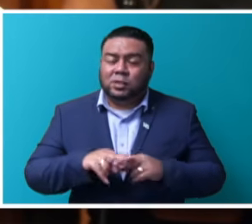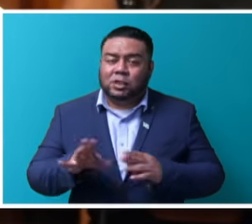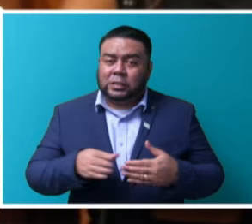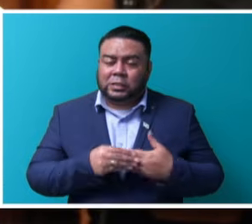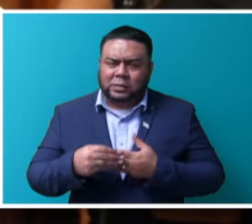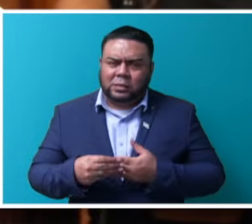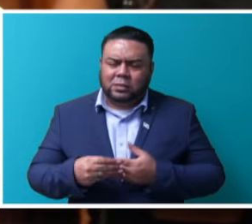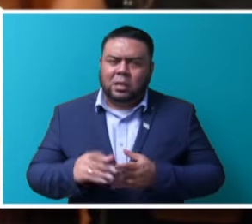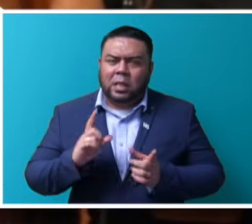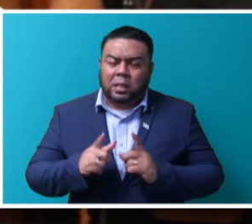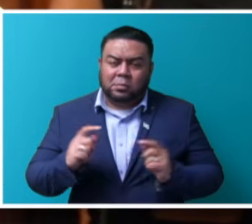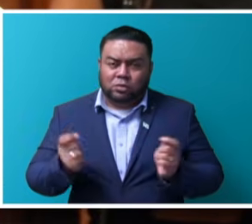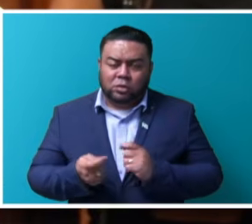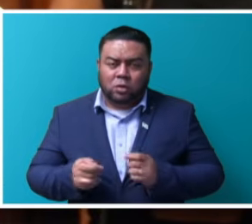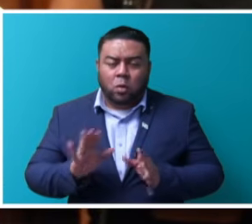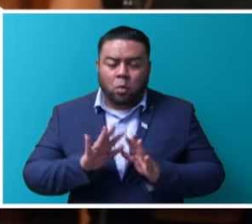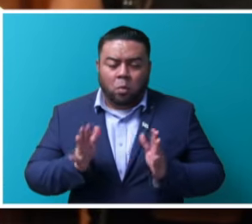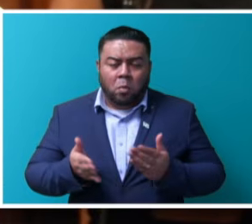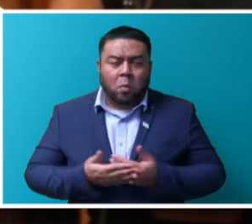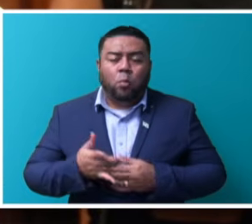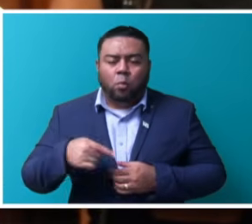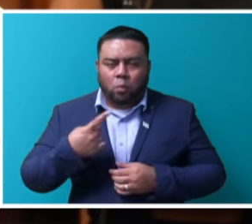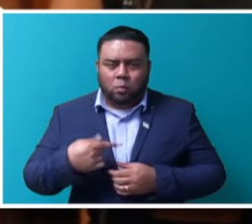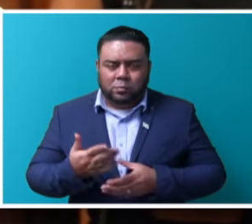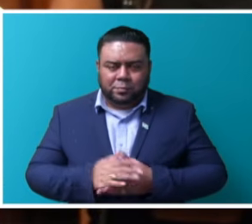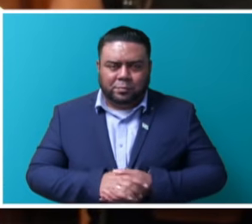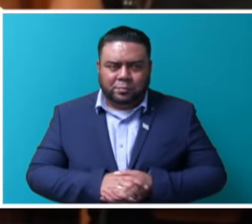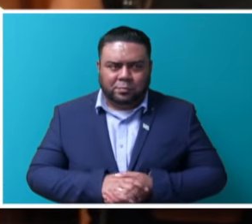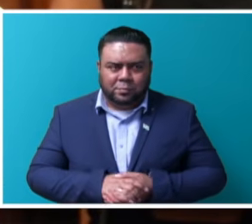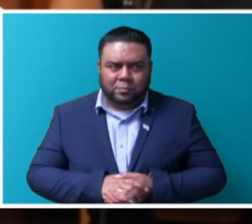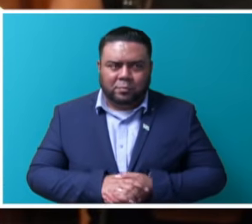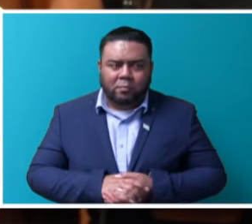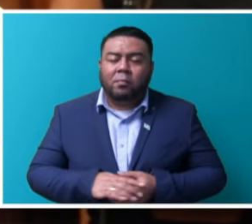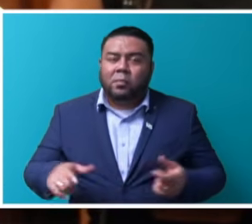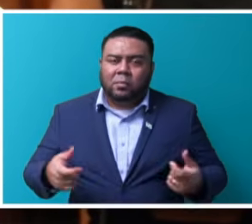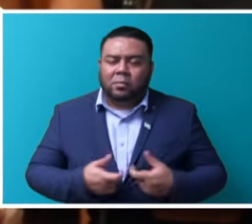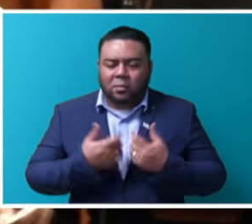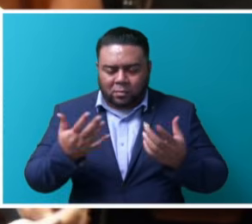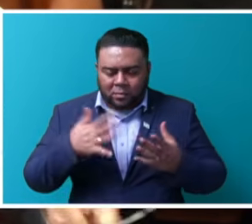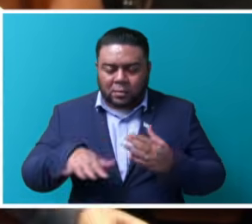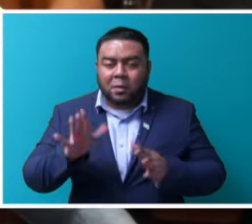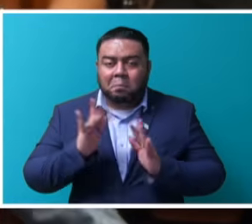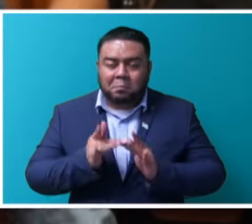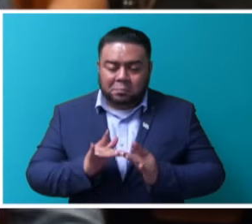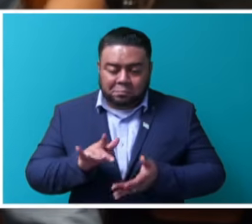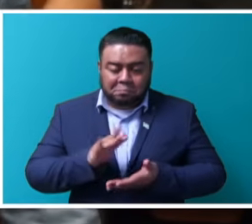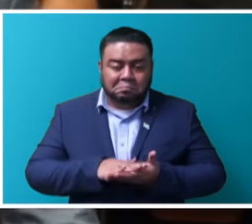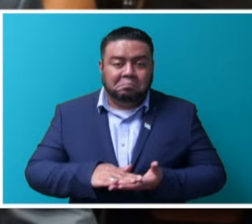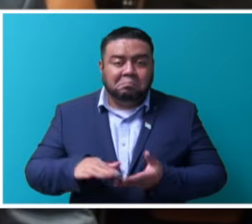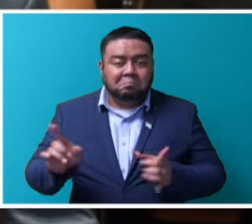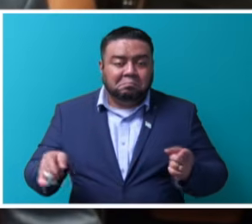in the global stage, we will also continue our peacekeeping operations given the challenging situation in the Middle East and other parts of the